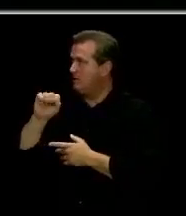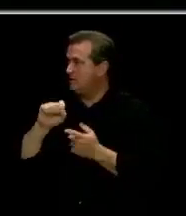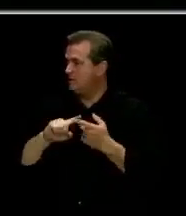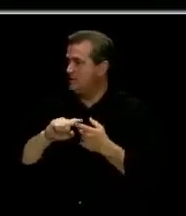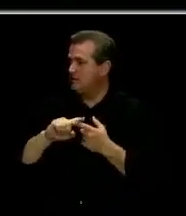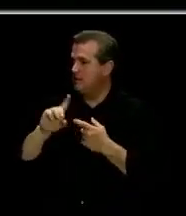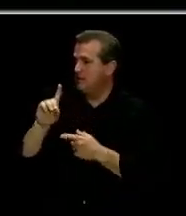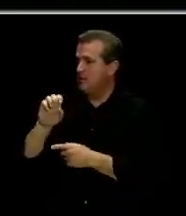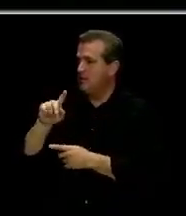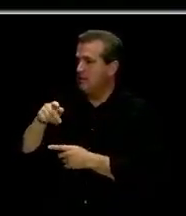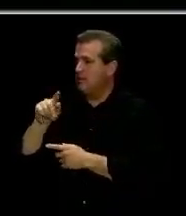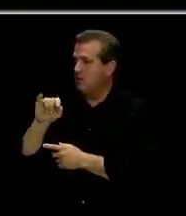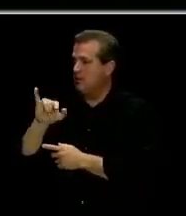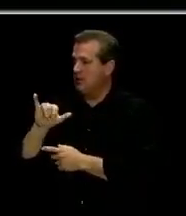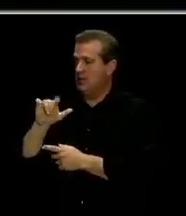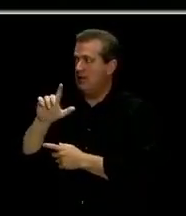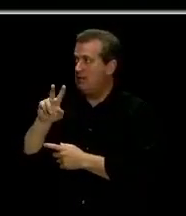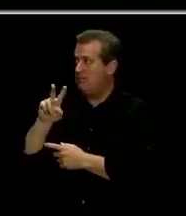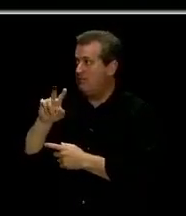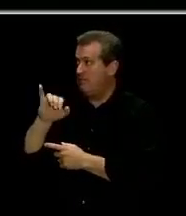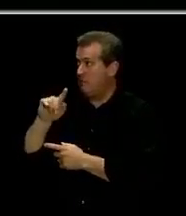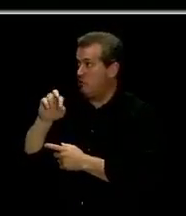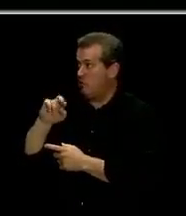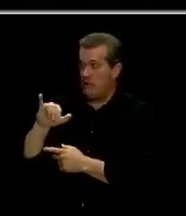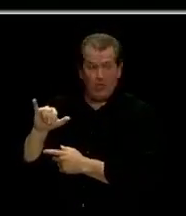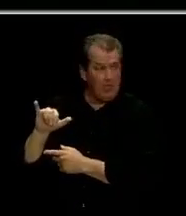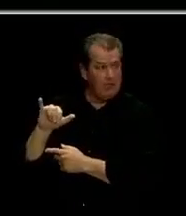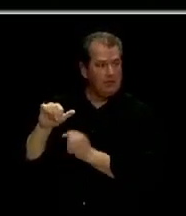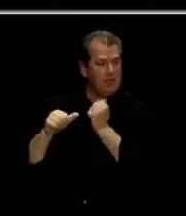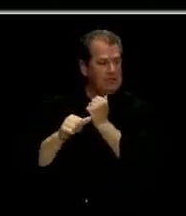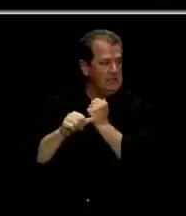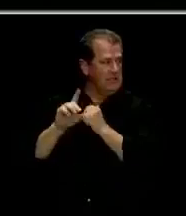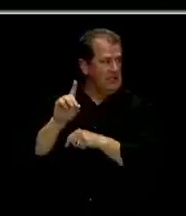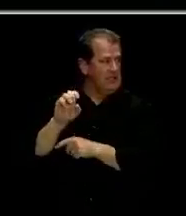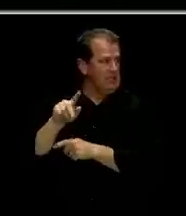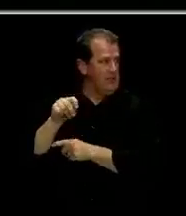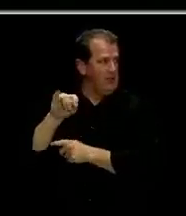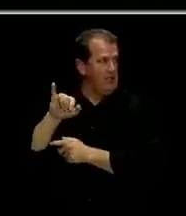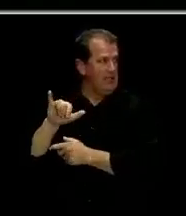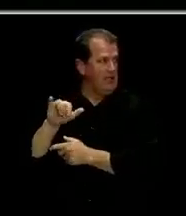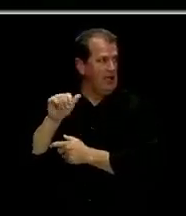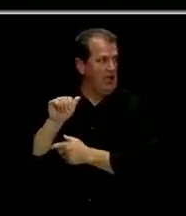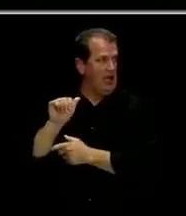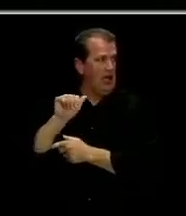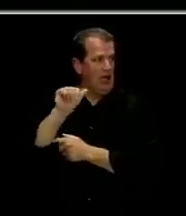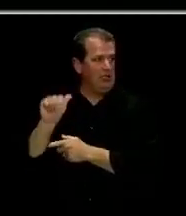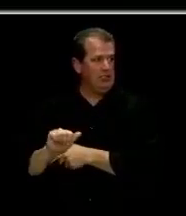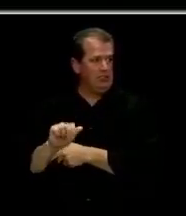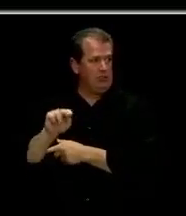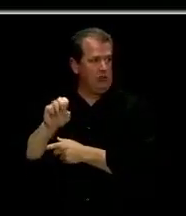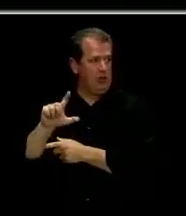Deputy Victoria Gatanis, Assistant Deputy Austin Knoll,